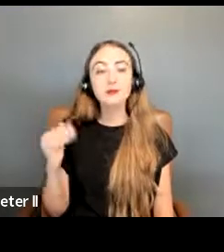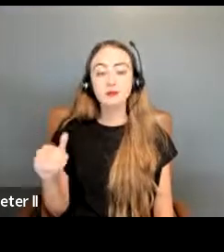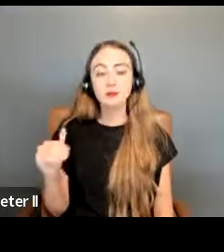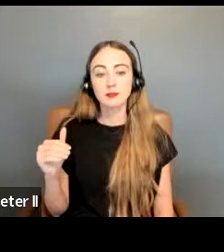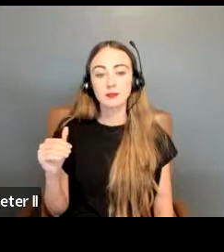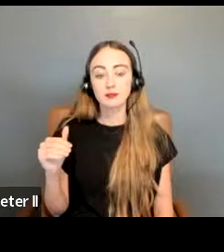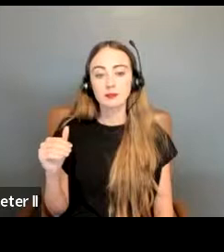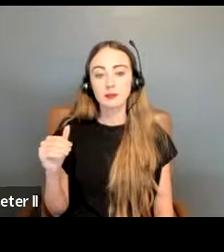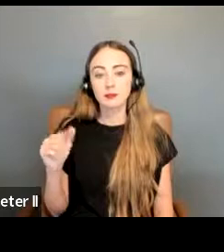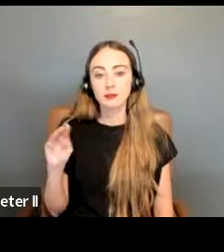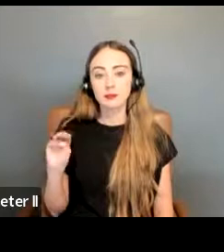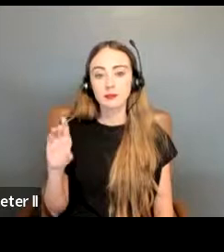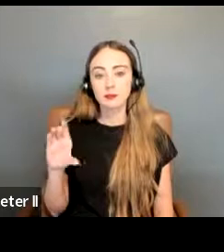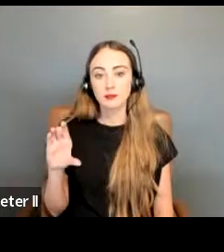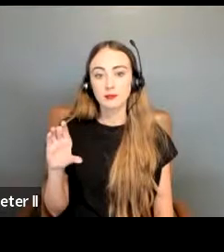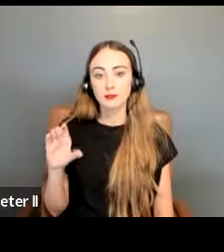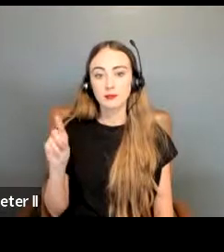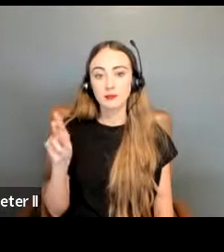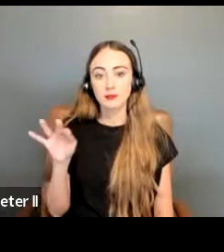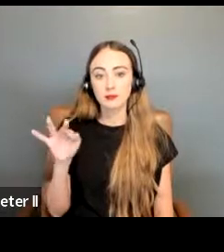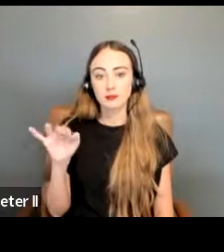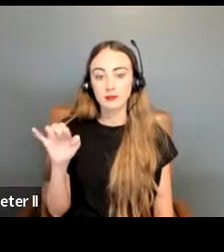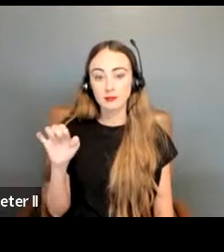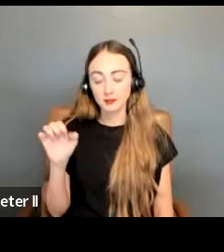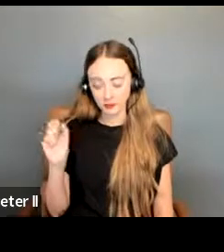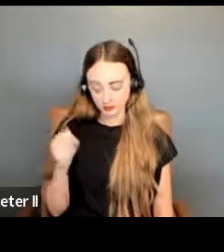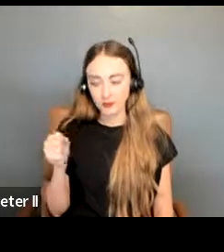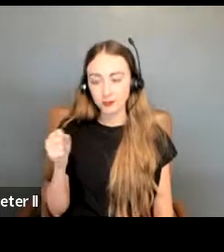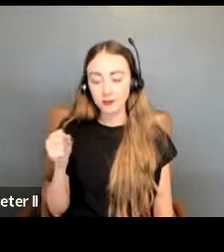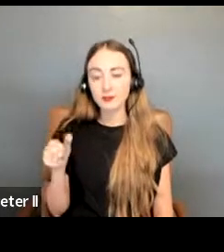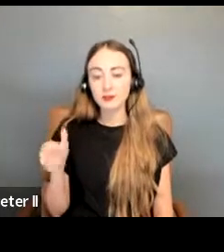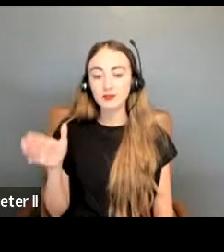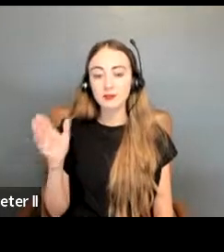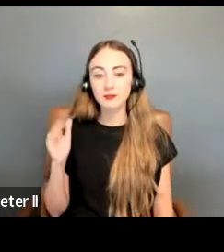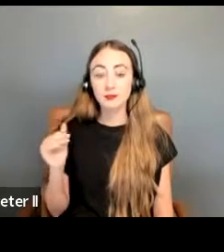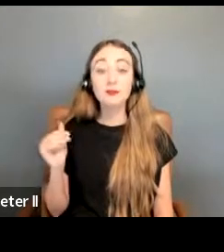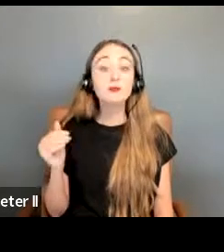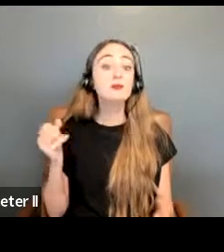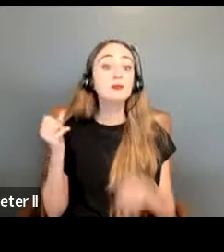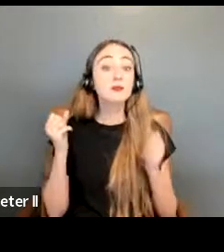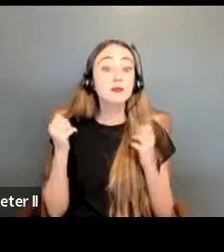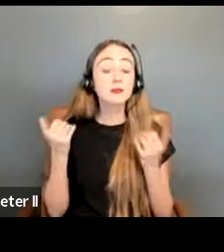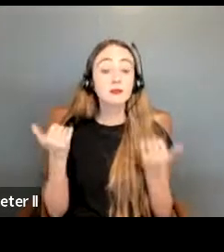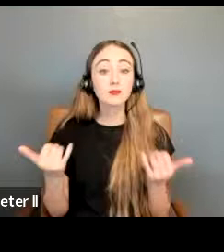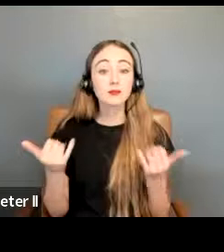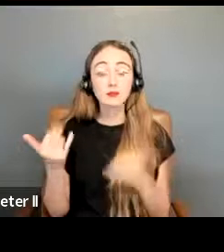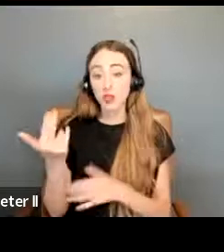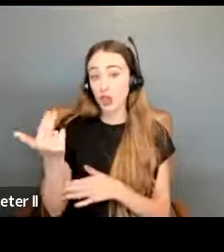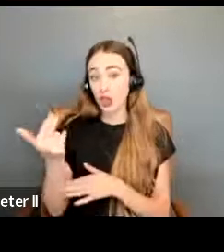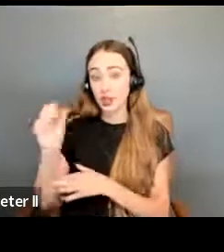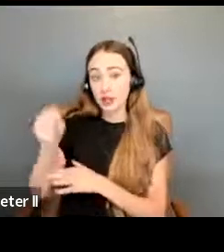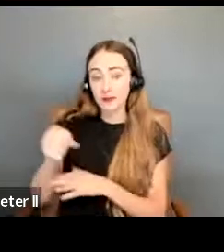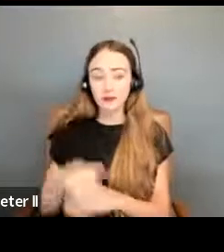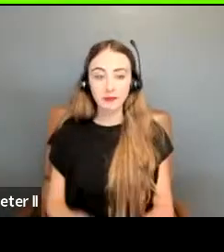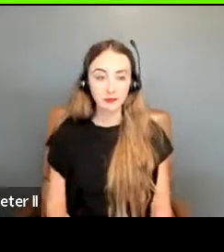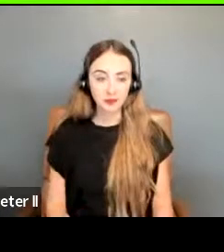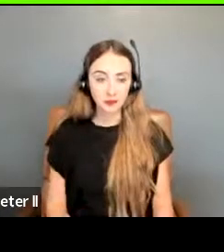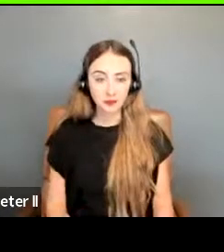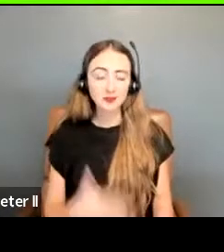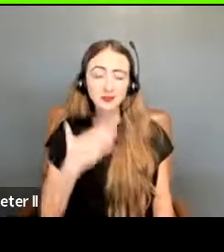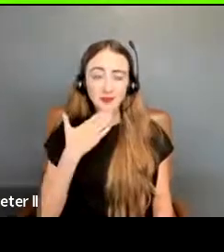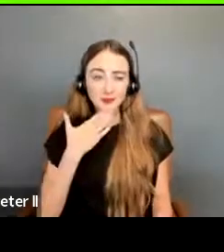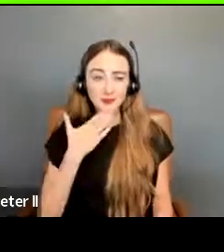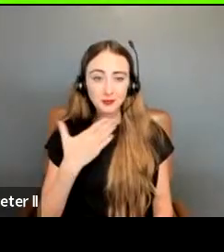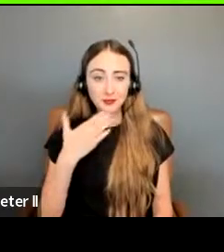yes. Councilmember McDuffie? Councilmember Councilmember McDuffie votes yes. Mr. Chairman, there are 13 yeses. Thank you,